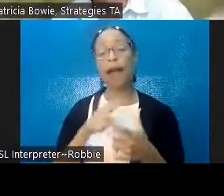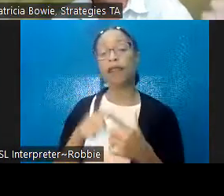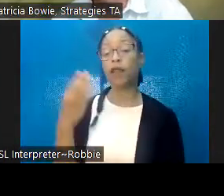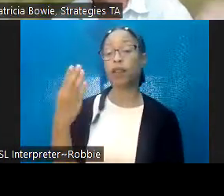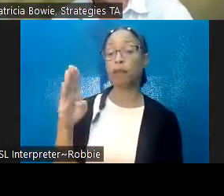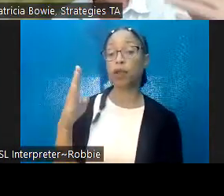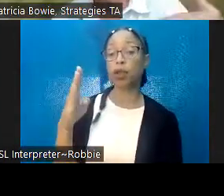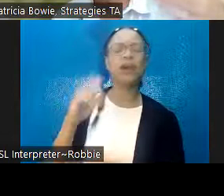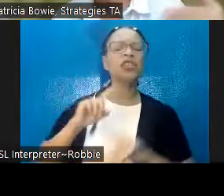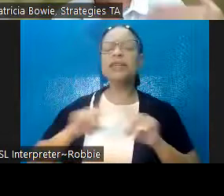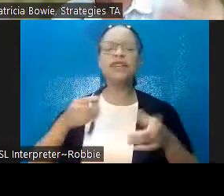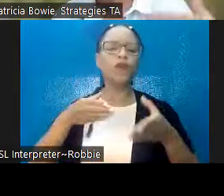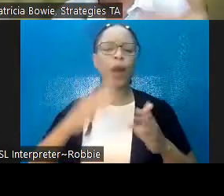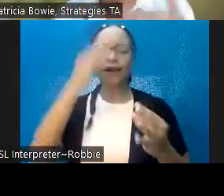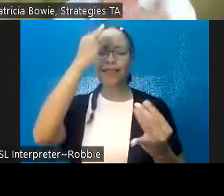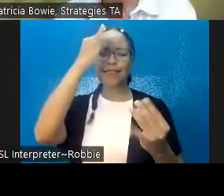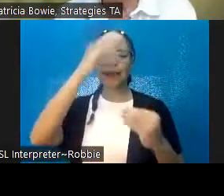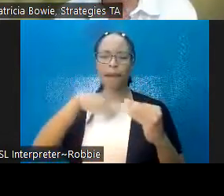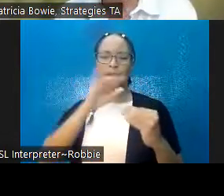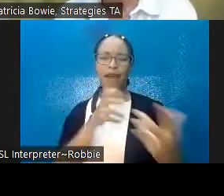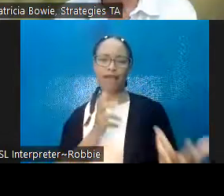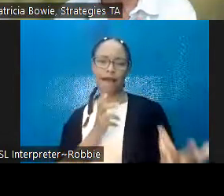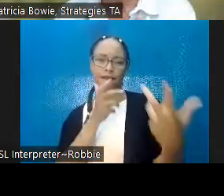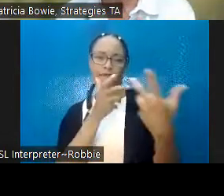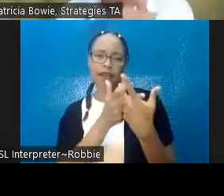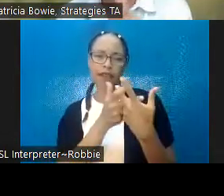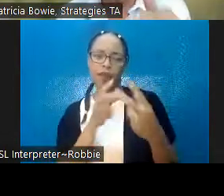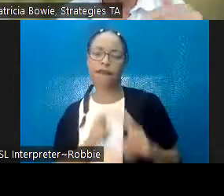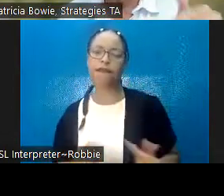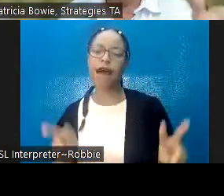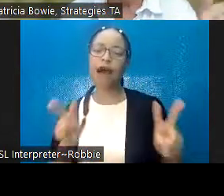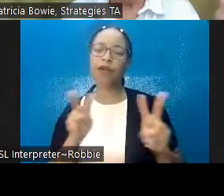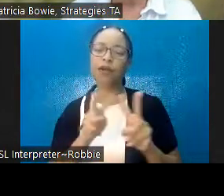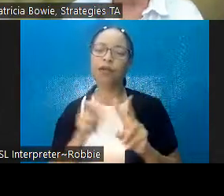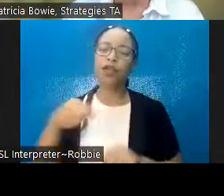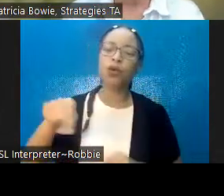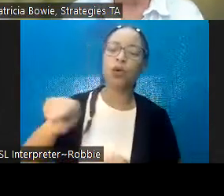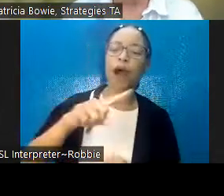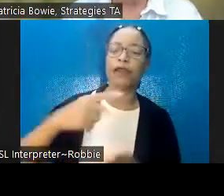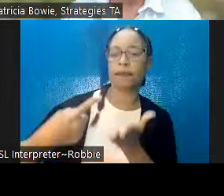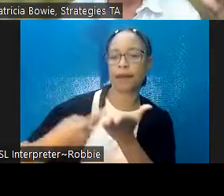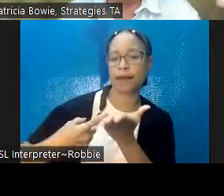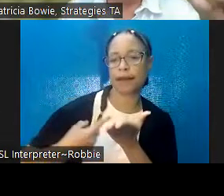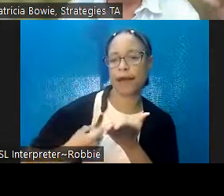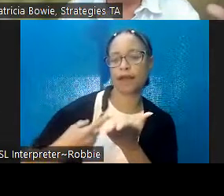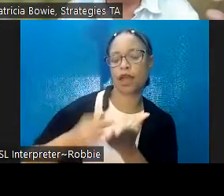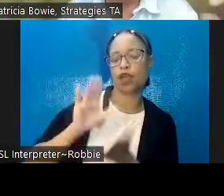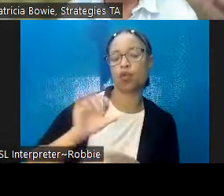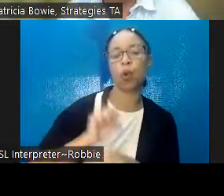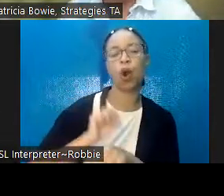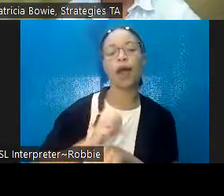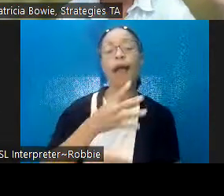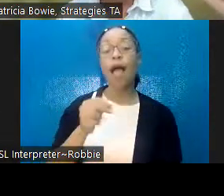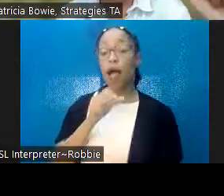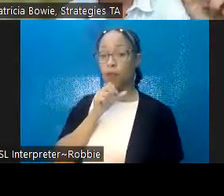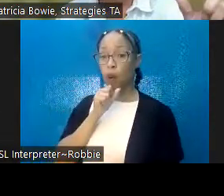way to think about that fits a little bit with the values that you've all been discussing that came out in your work. And then the orange are